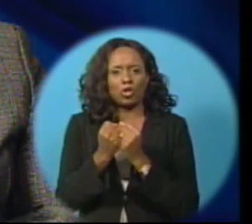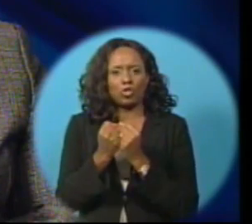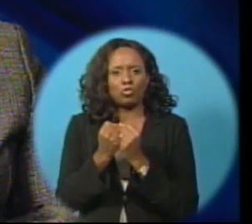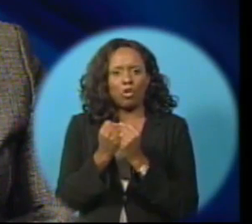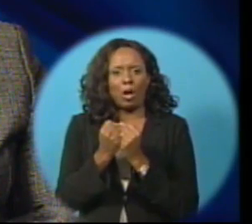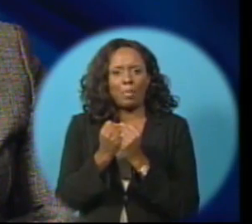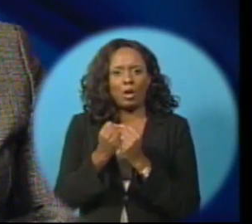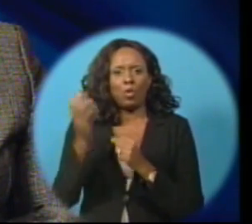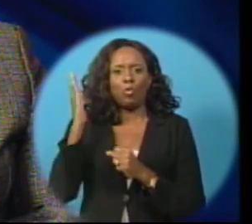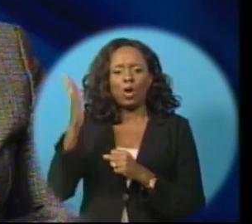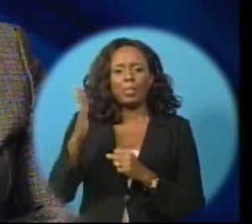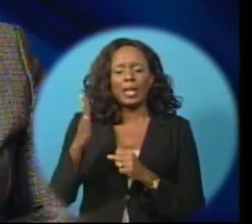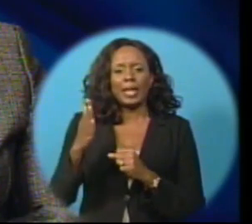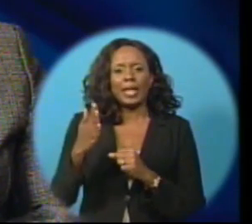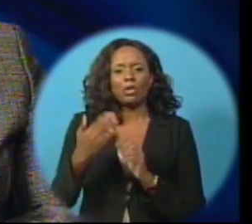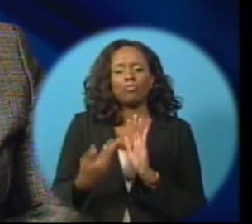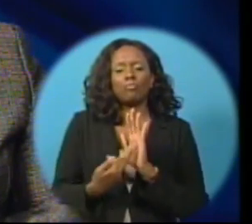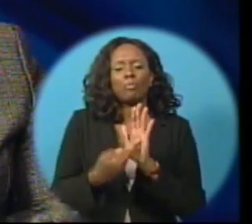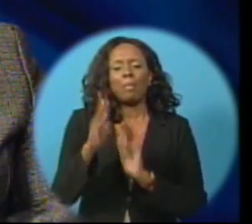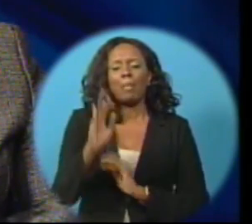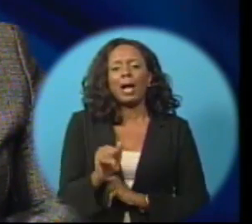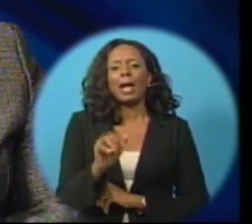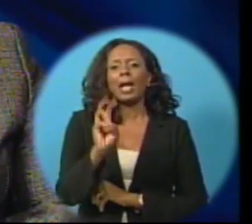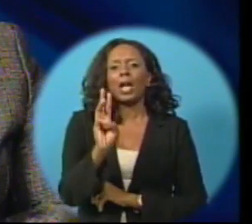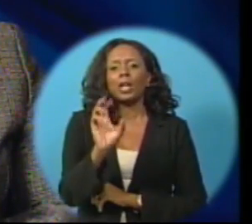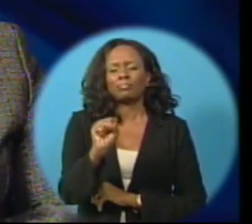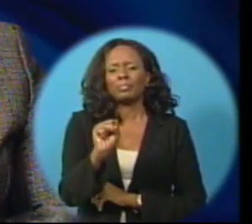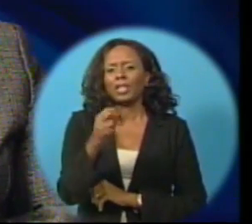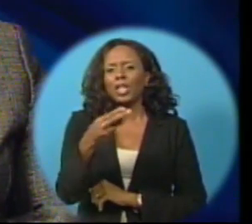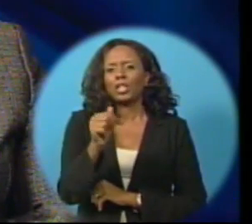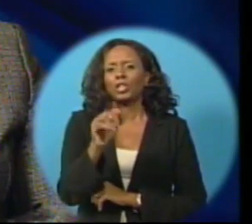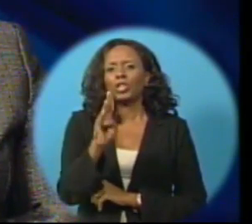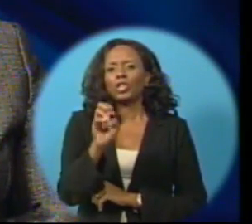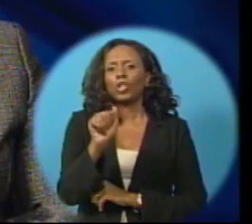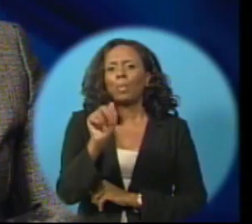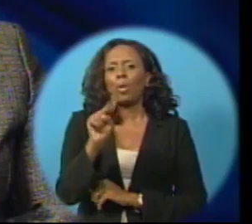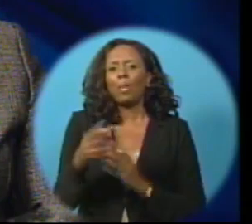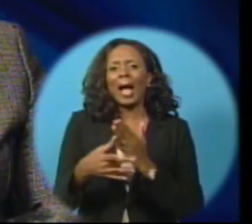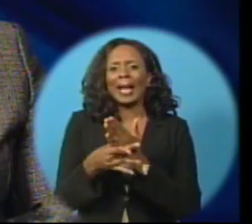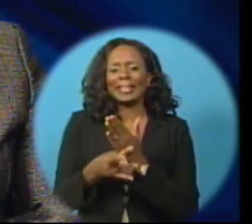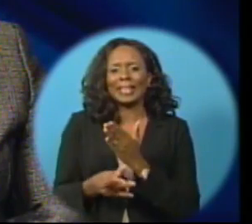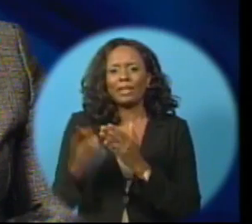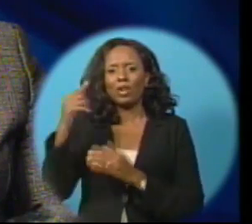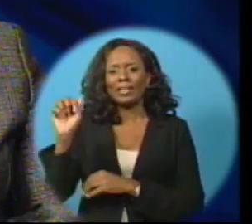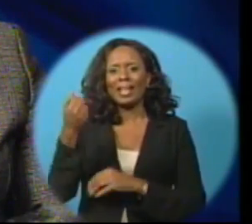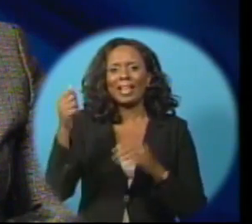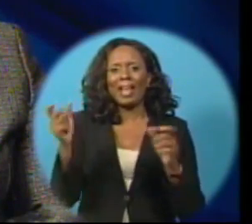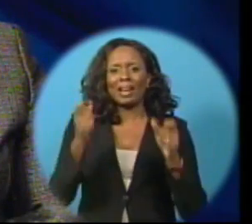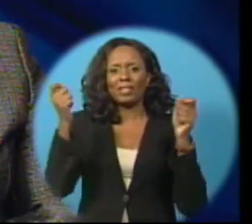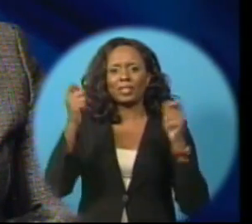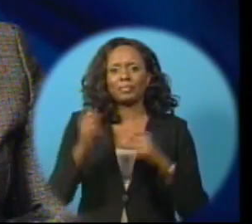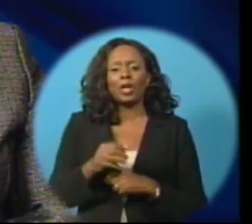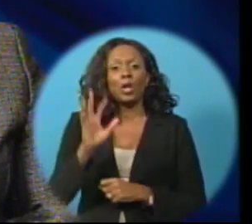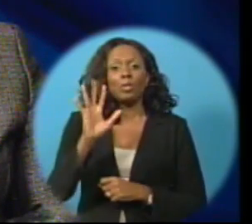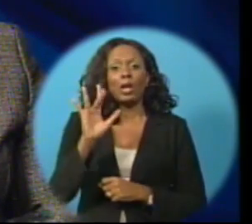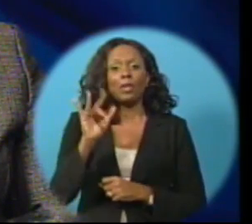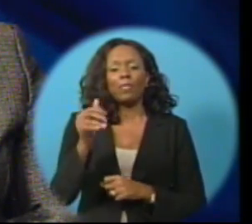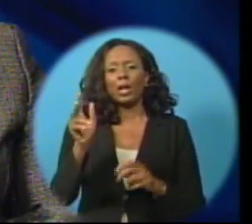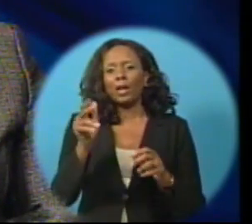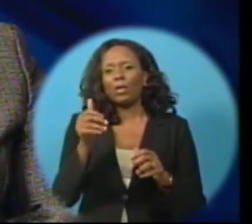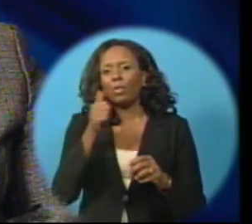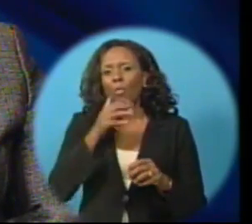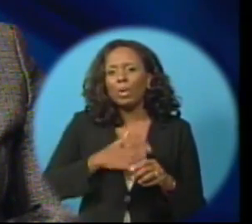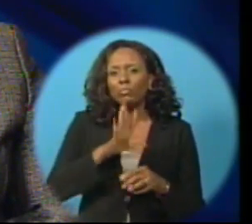Ward, says the workshop forms part of Chabot's magazine's 10th anniversary celebrations. She said 25 participants will get the opportunity